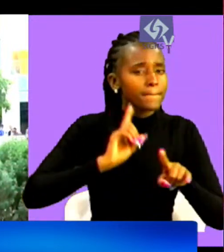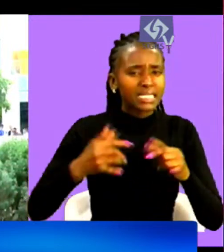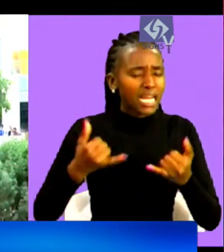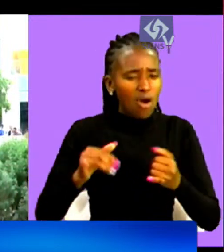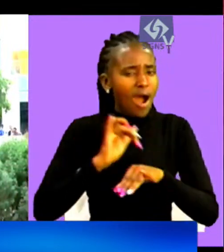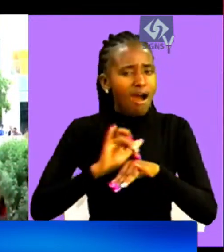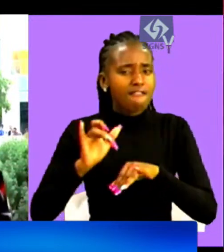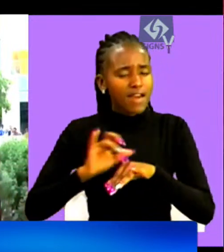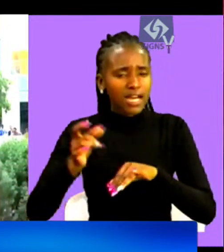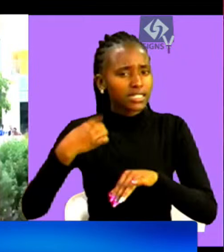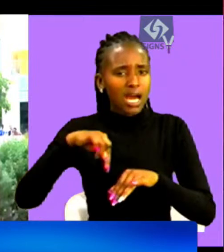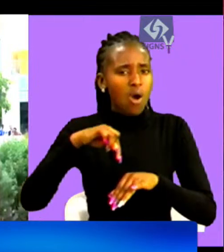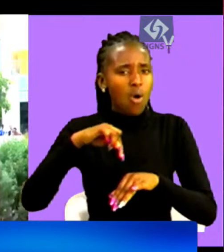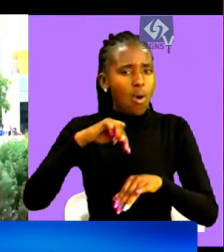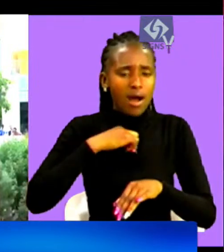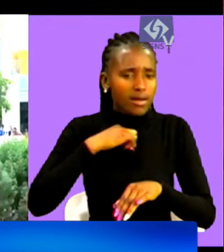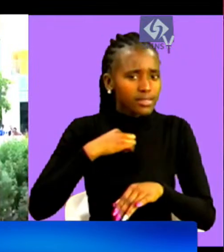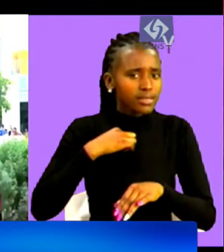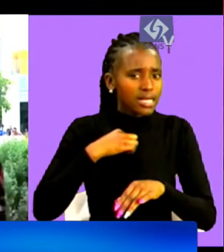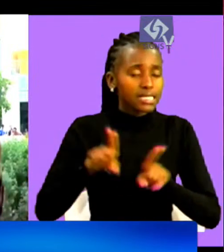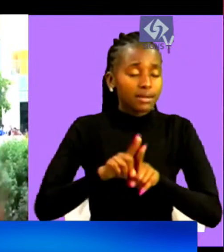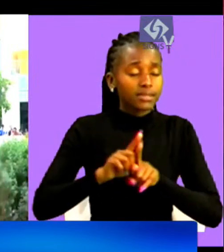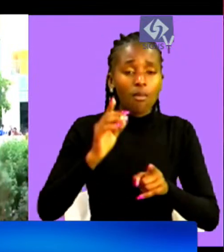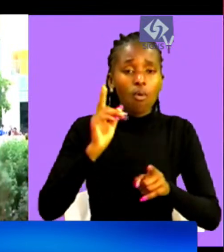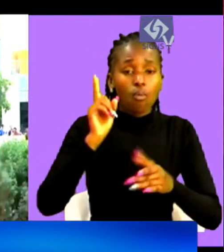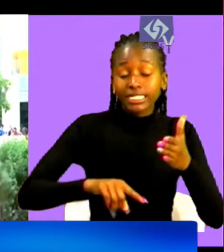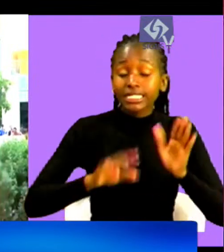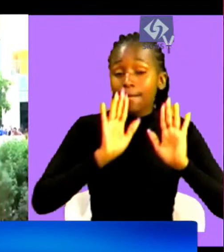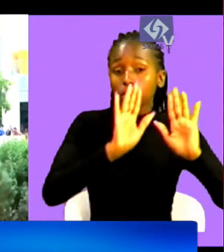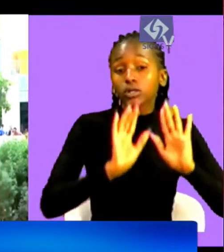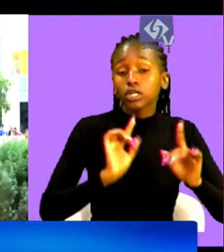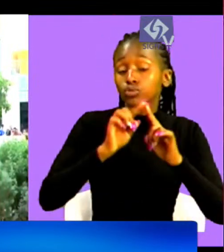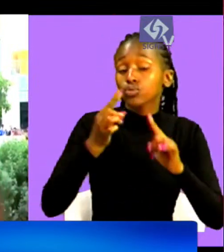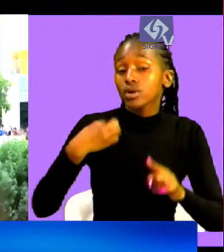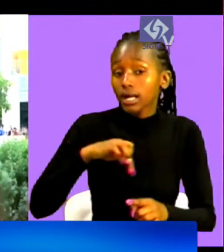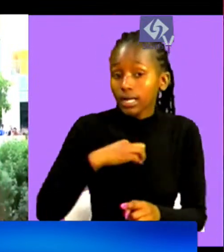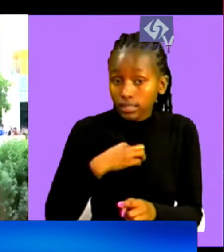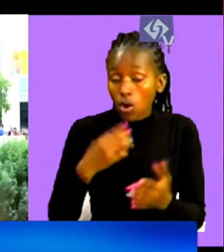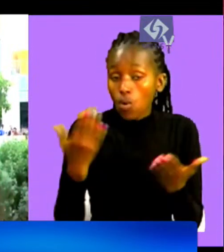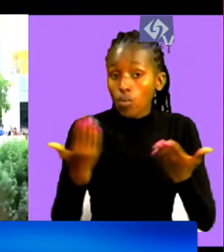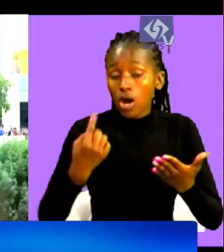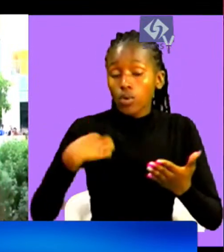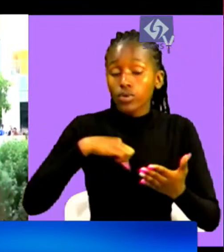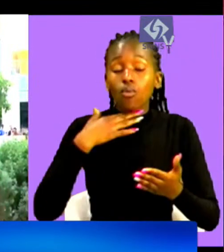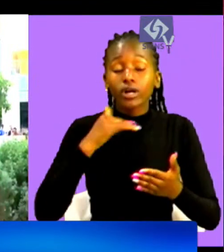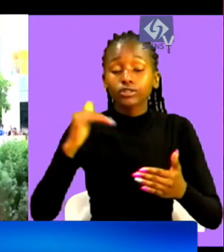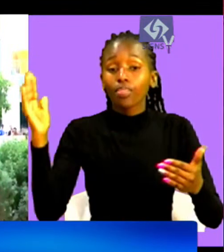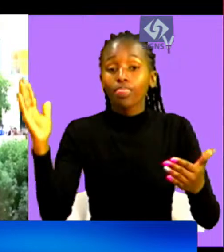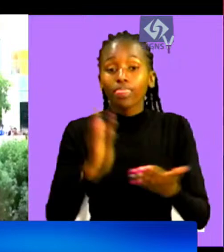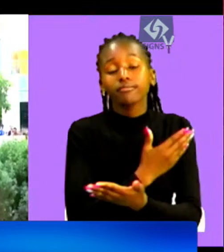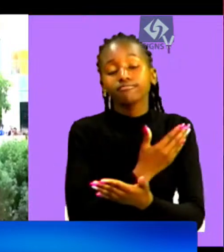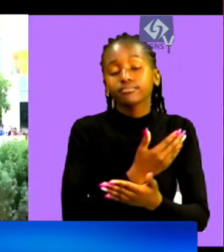most important, emission reduction, the phase out of fossil.